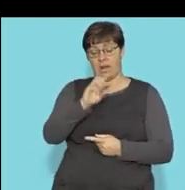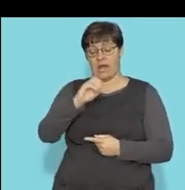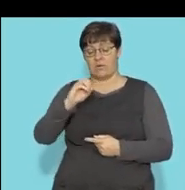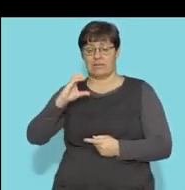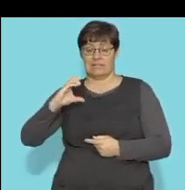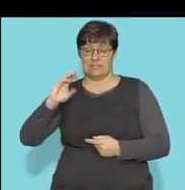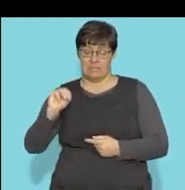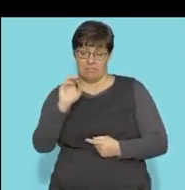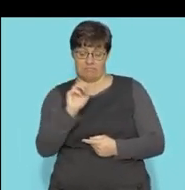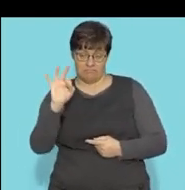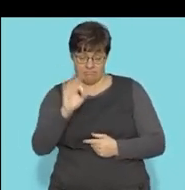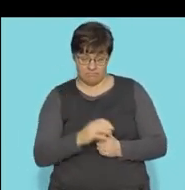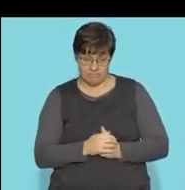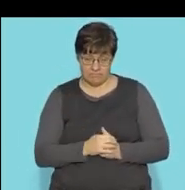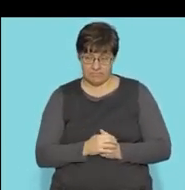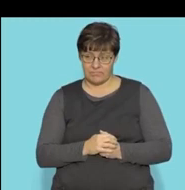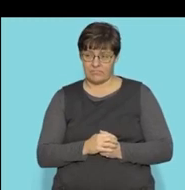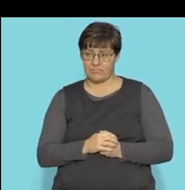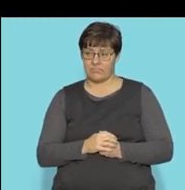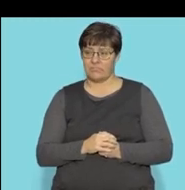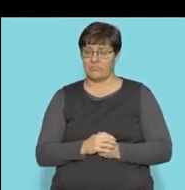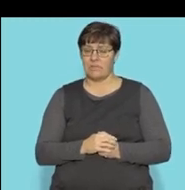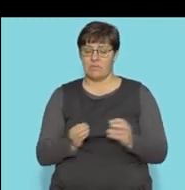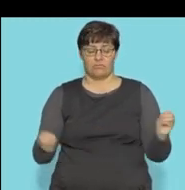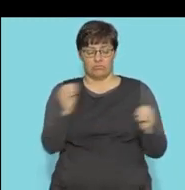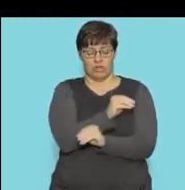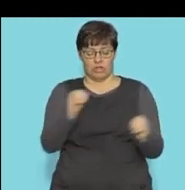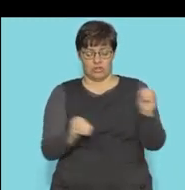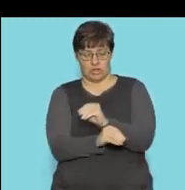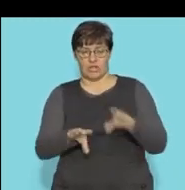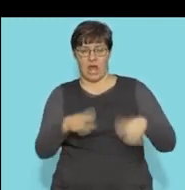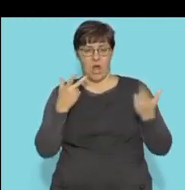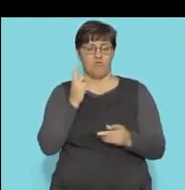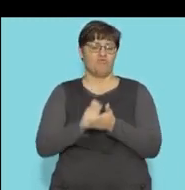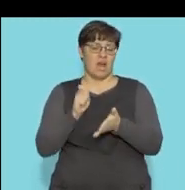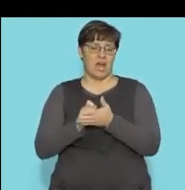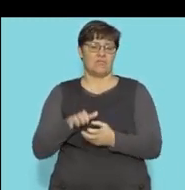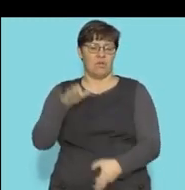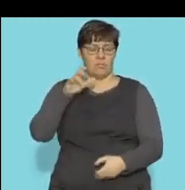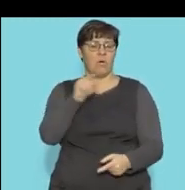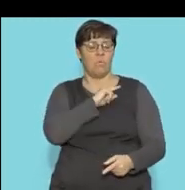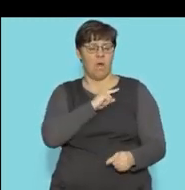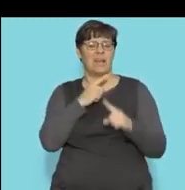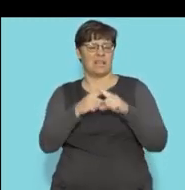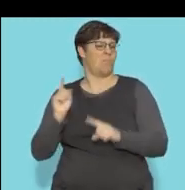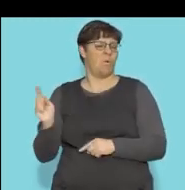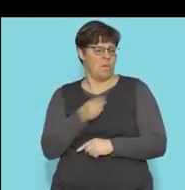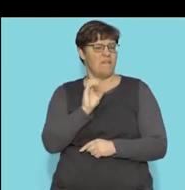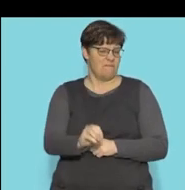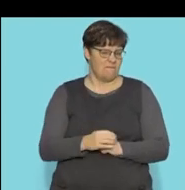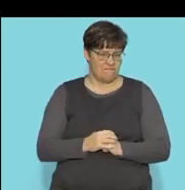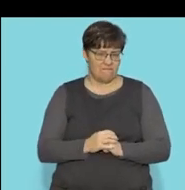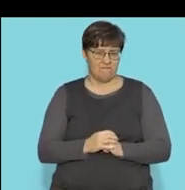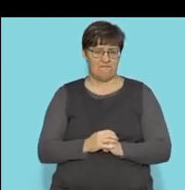100 centimeters cubed. So what I'm going to do is I'm going to rearrange how I've written the volume. Because it's all multiplication,